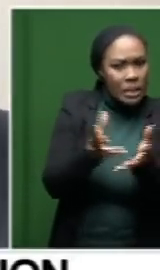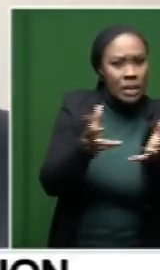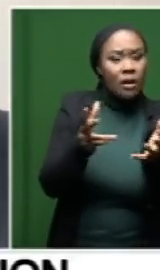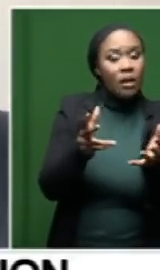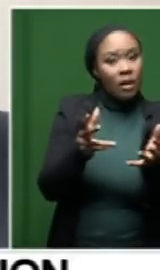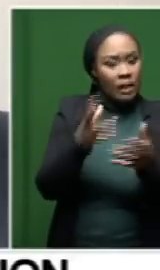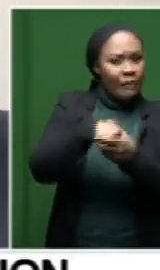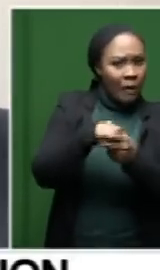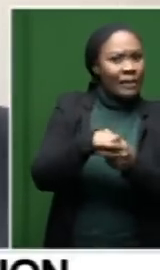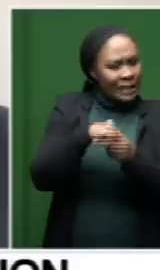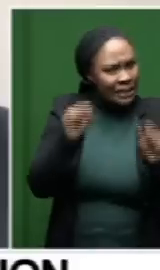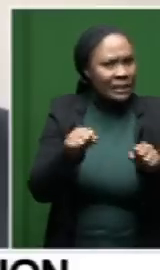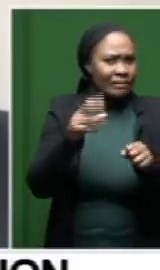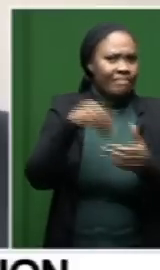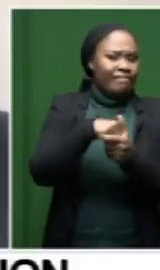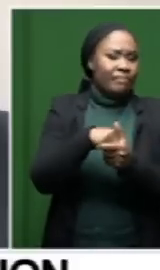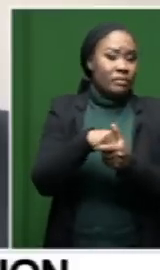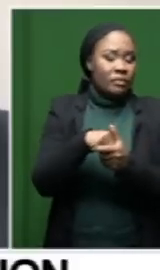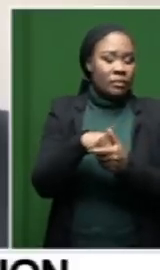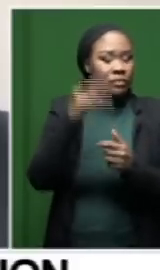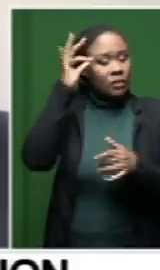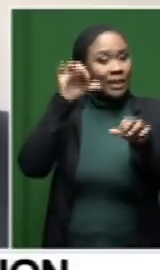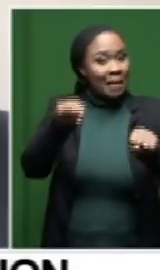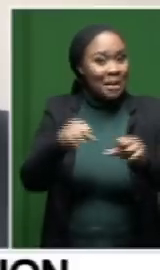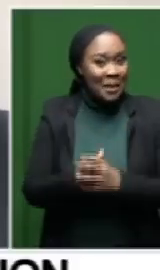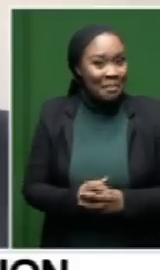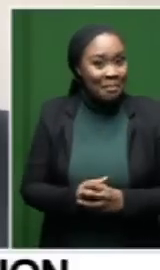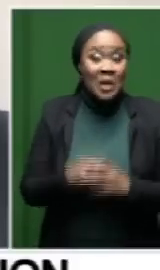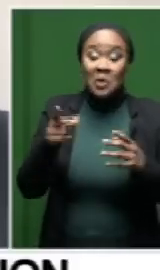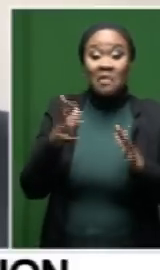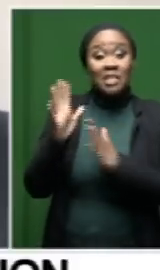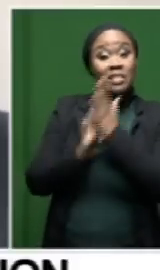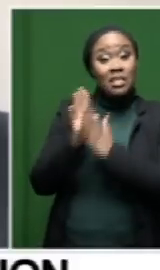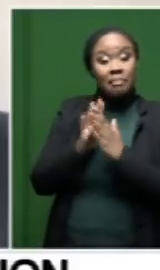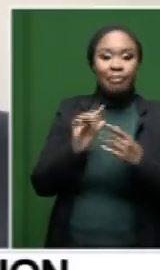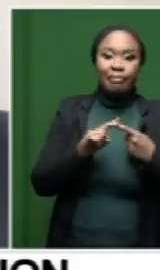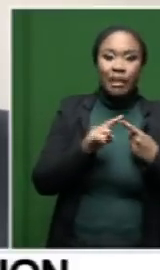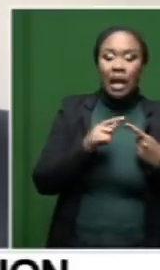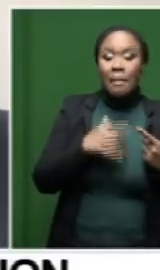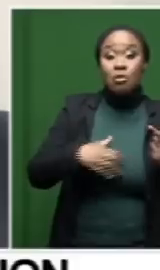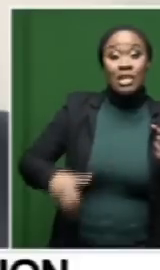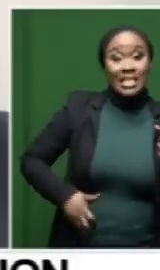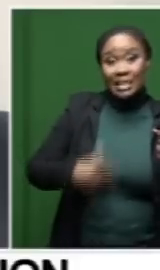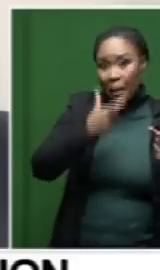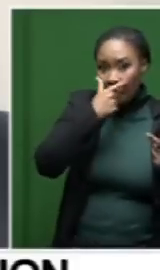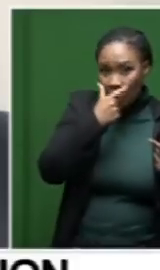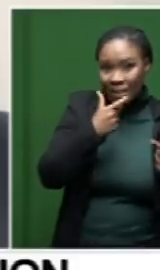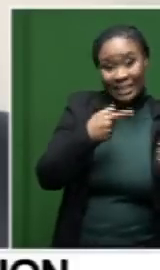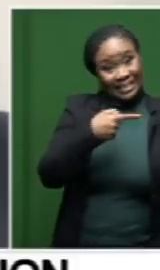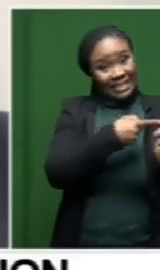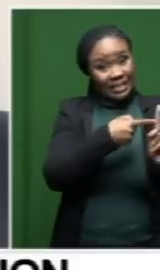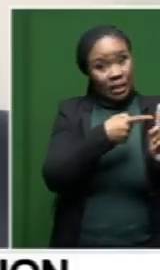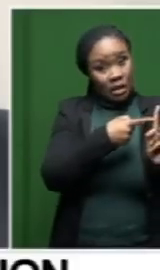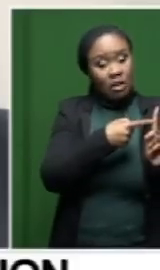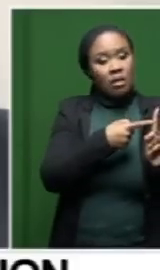the major findings that came through this. You mentioned it yourself. The President, Cyril Ramaphosa, in this coming out